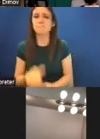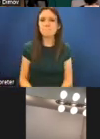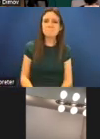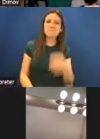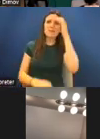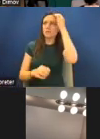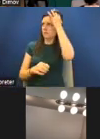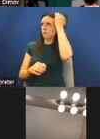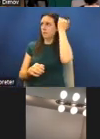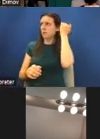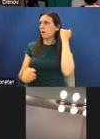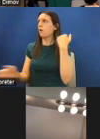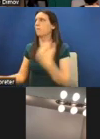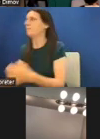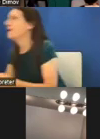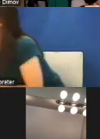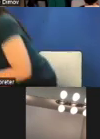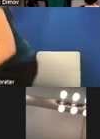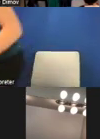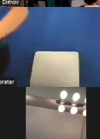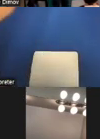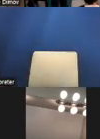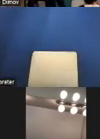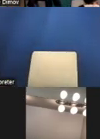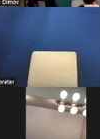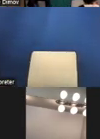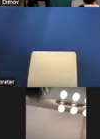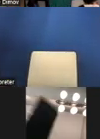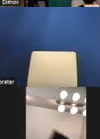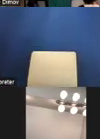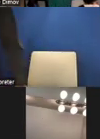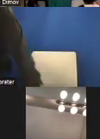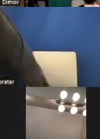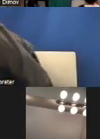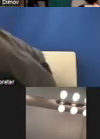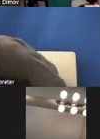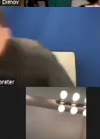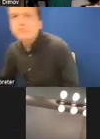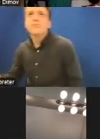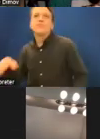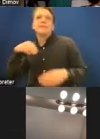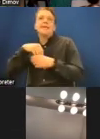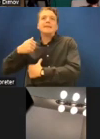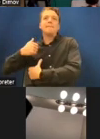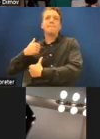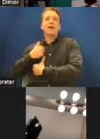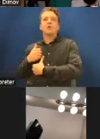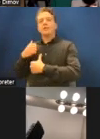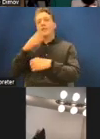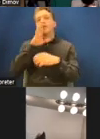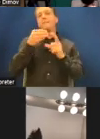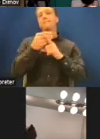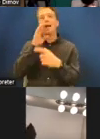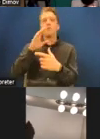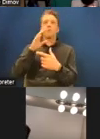Sometimes in the military, they call that like, there's shared trauma that they go through, and it creates an emotional